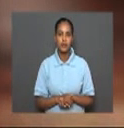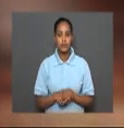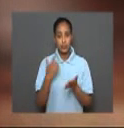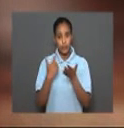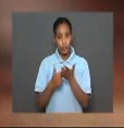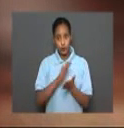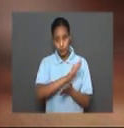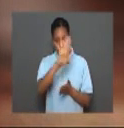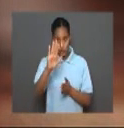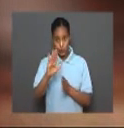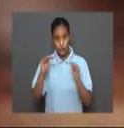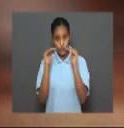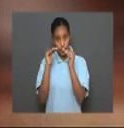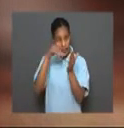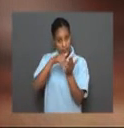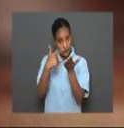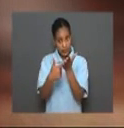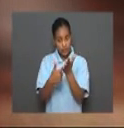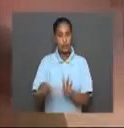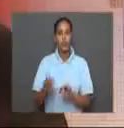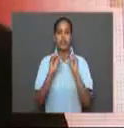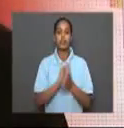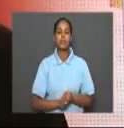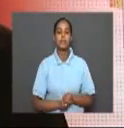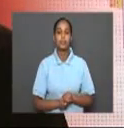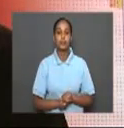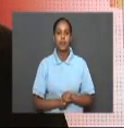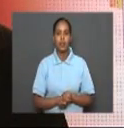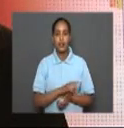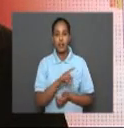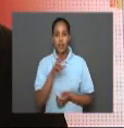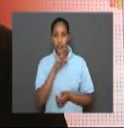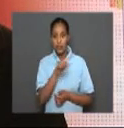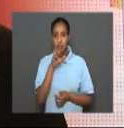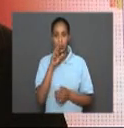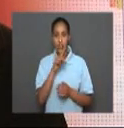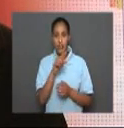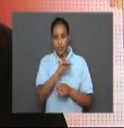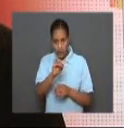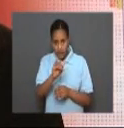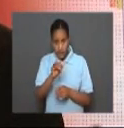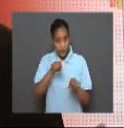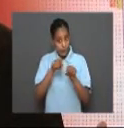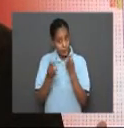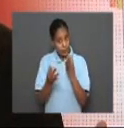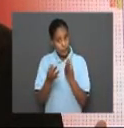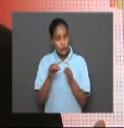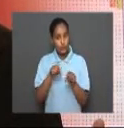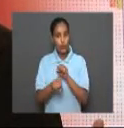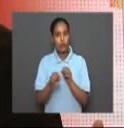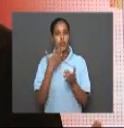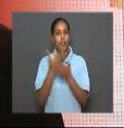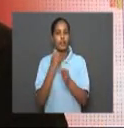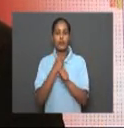Check your equations against these, students. Are they identical? If so, great